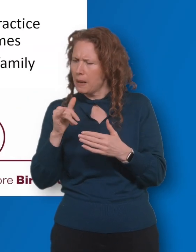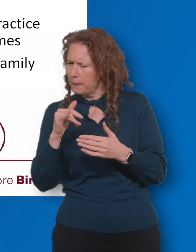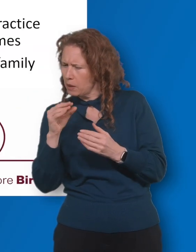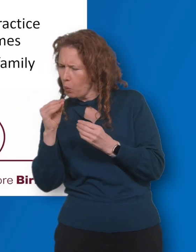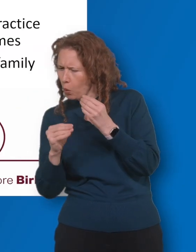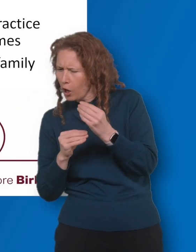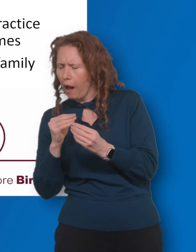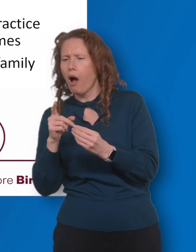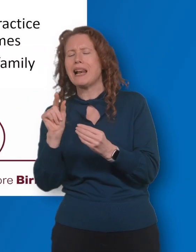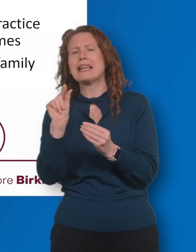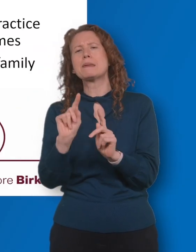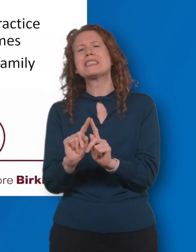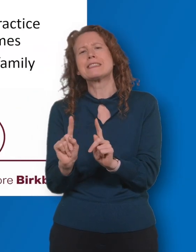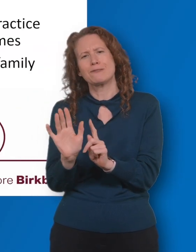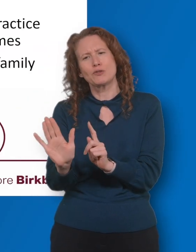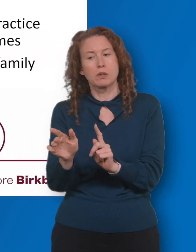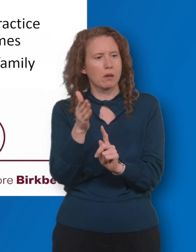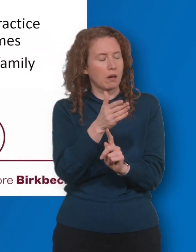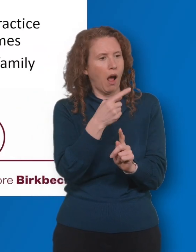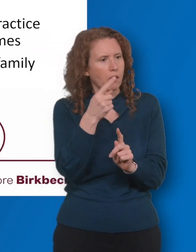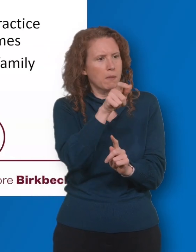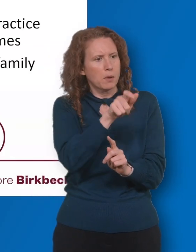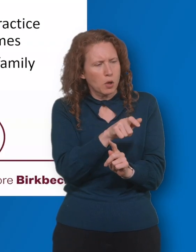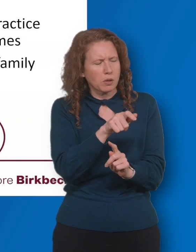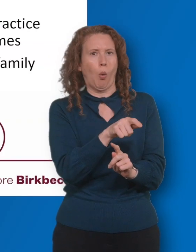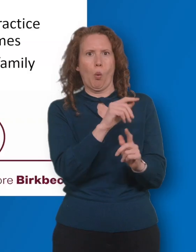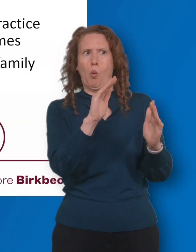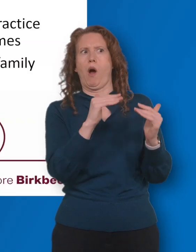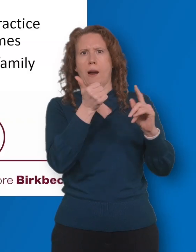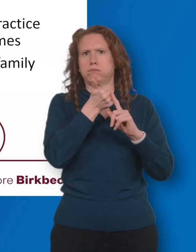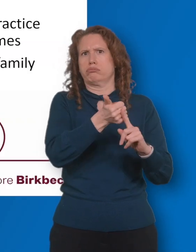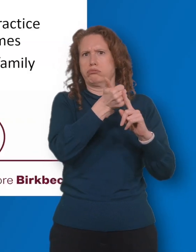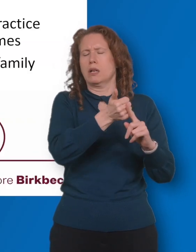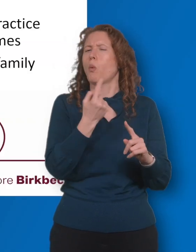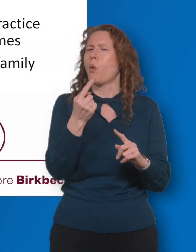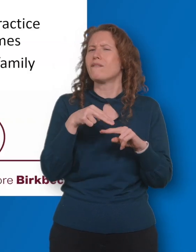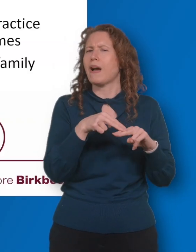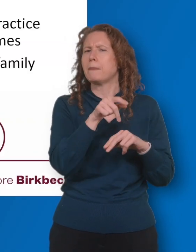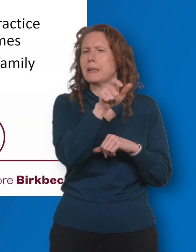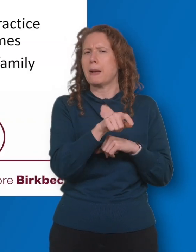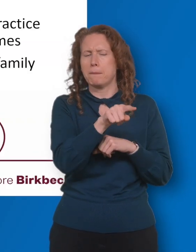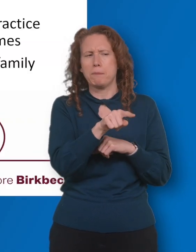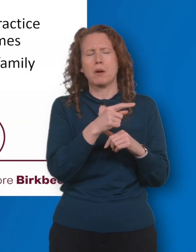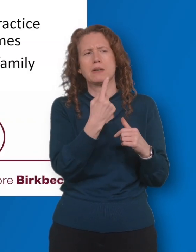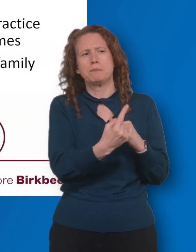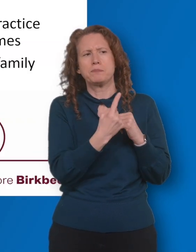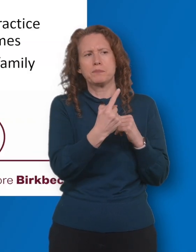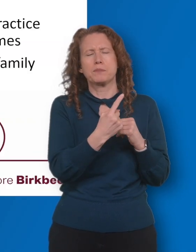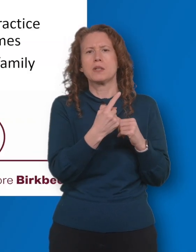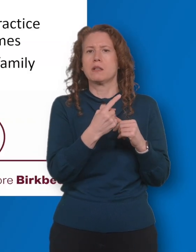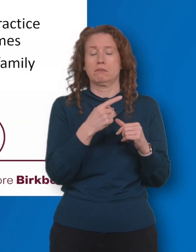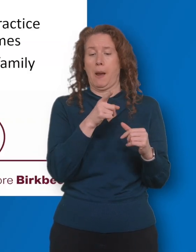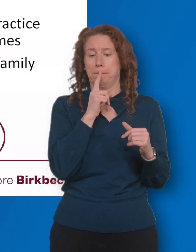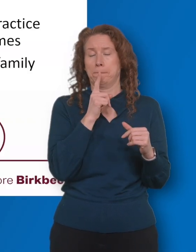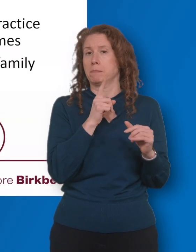different, through to people with very high dependency needs. One of my family members had chosen to remain nonverbal until